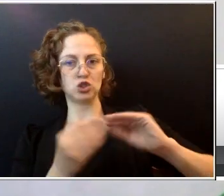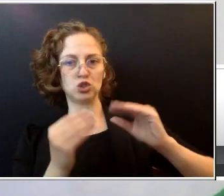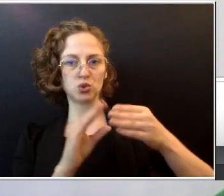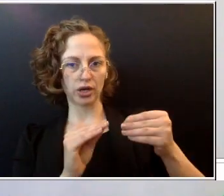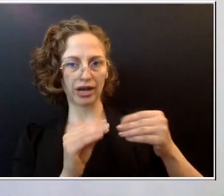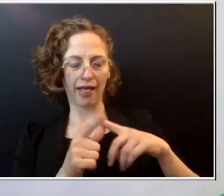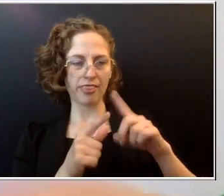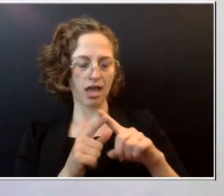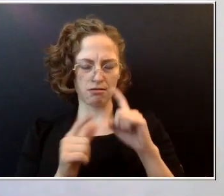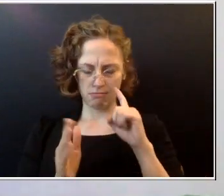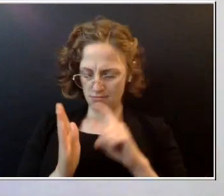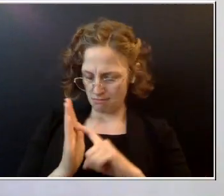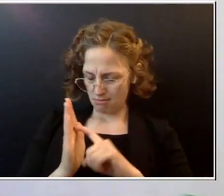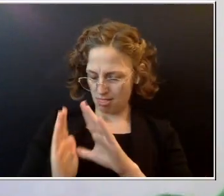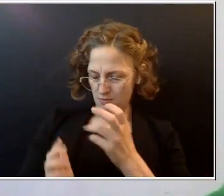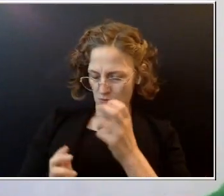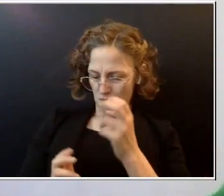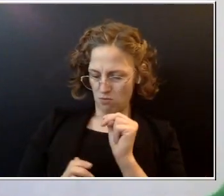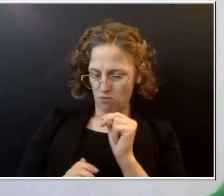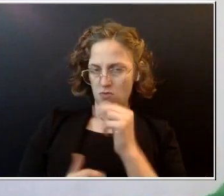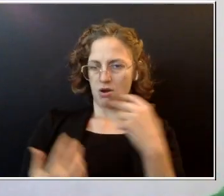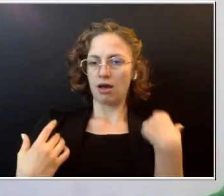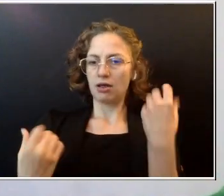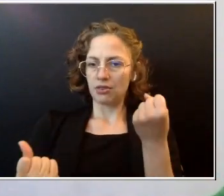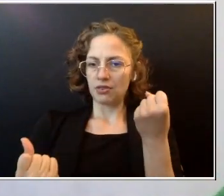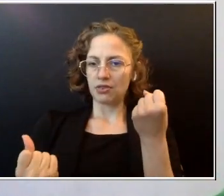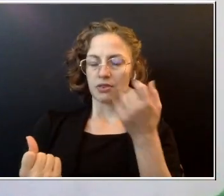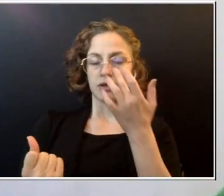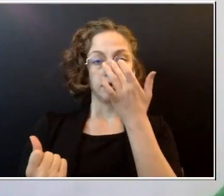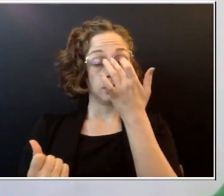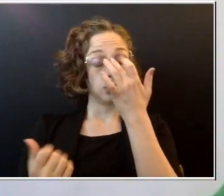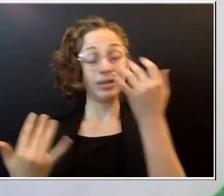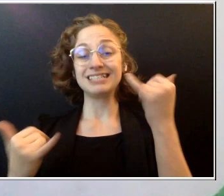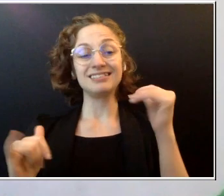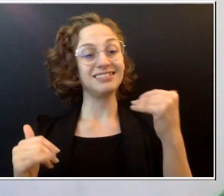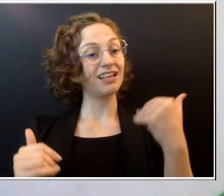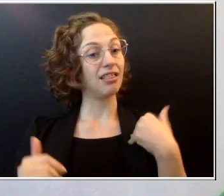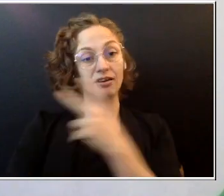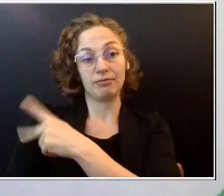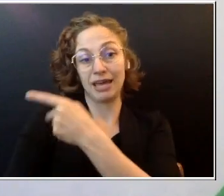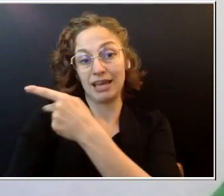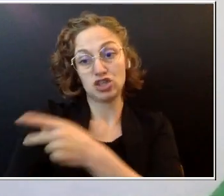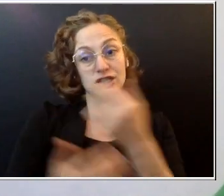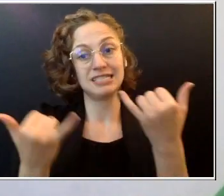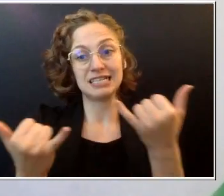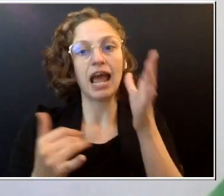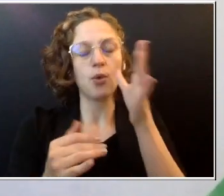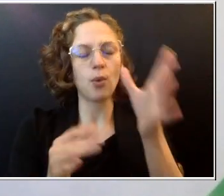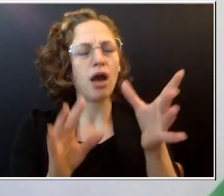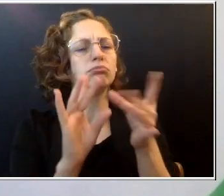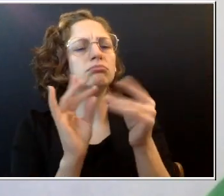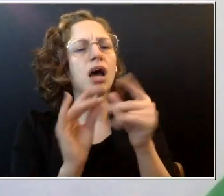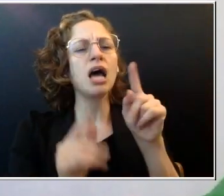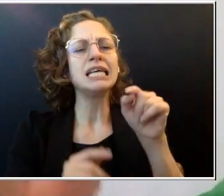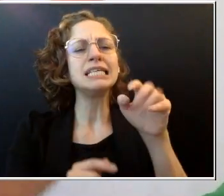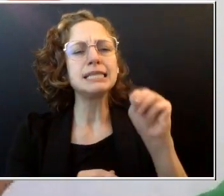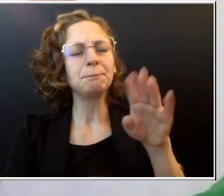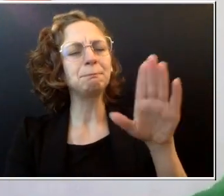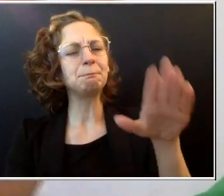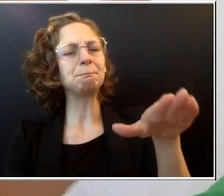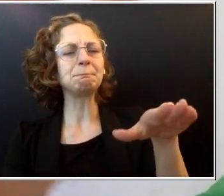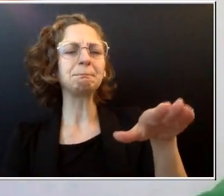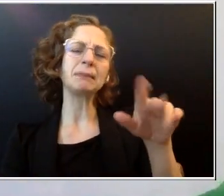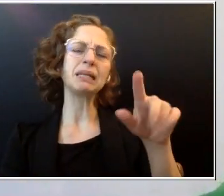attention to their health. We have patients still to this day that will bring up Tim and will say, hey, that Tim Grimes guy, do you know